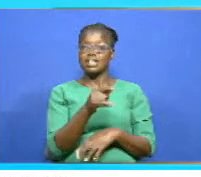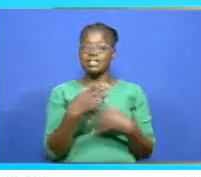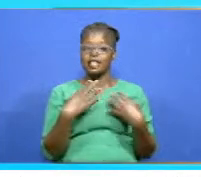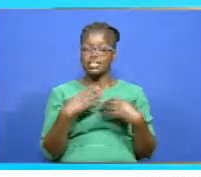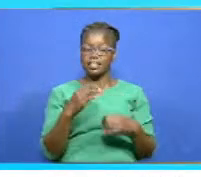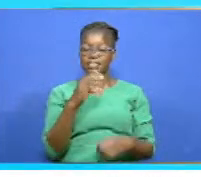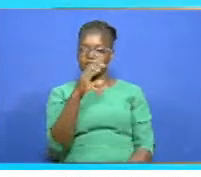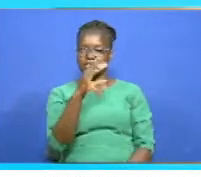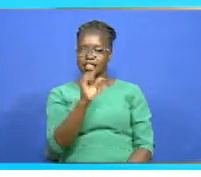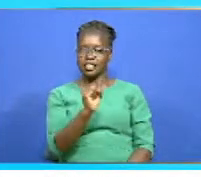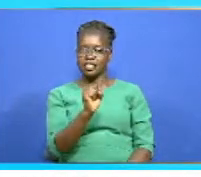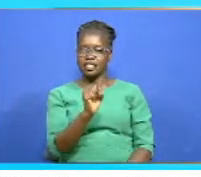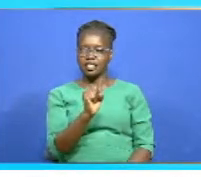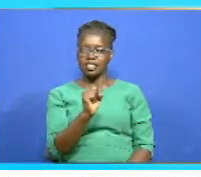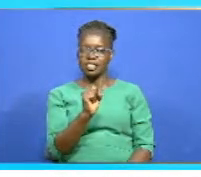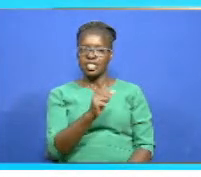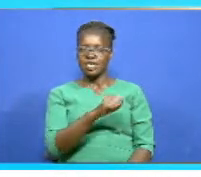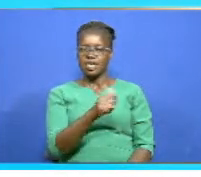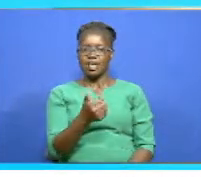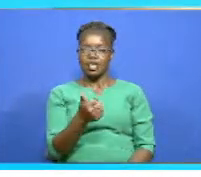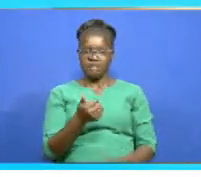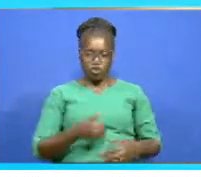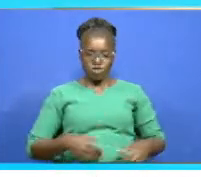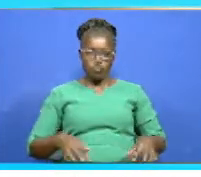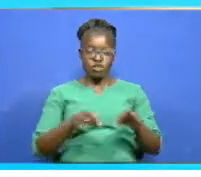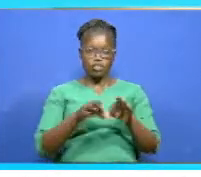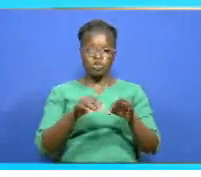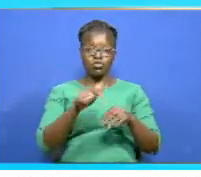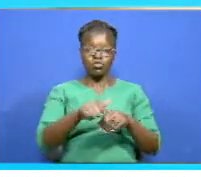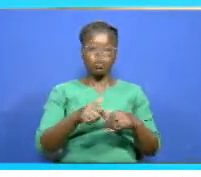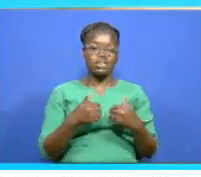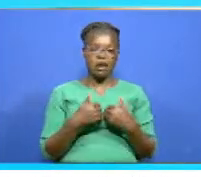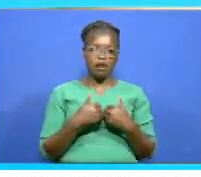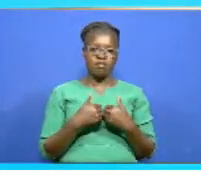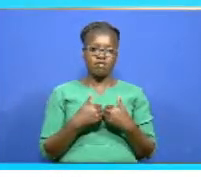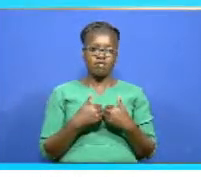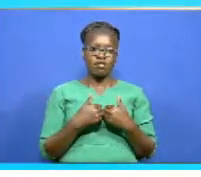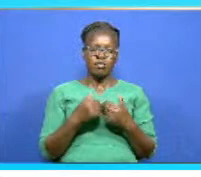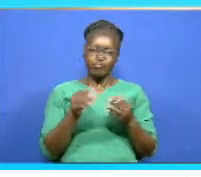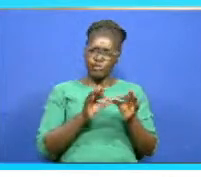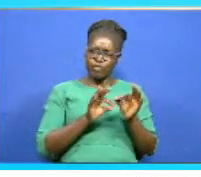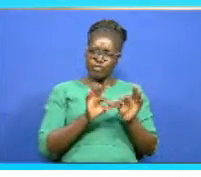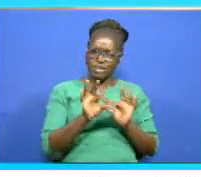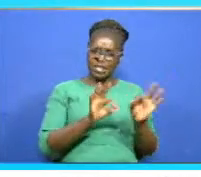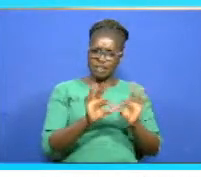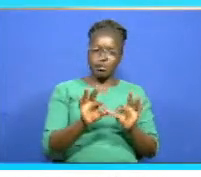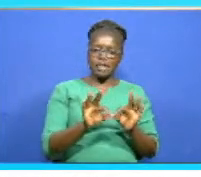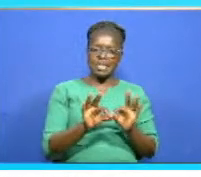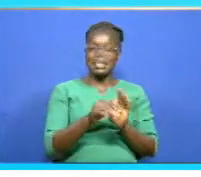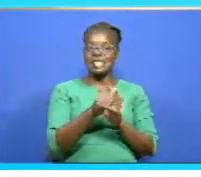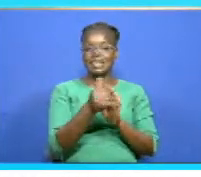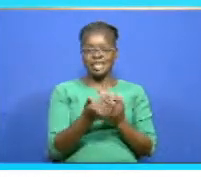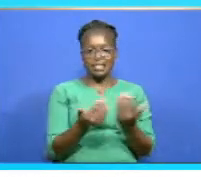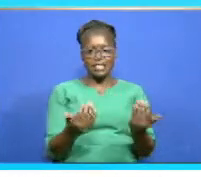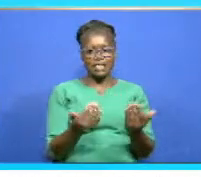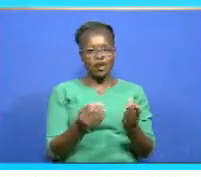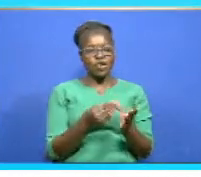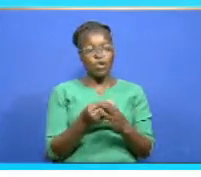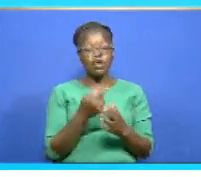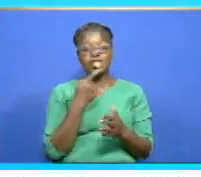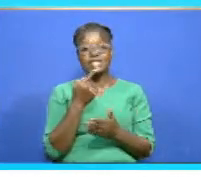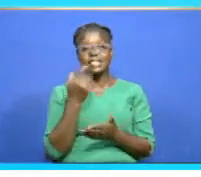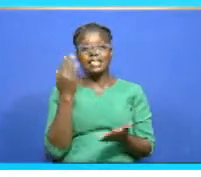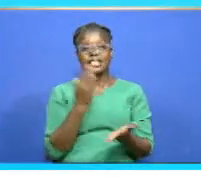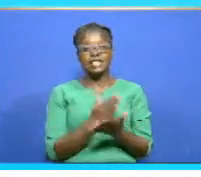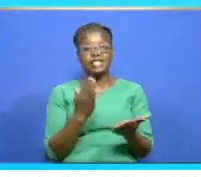CS will be holding other press conferences to actually clear out any speculation or telling us exactly